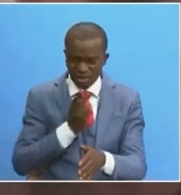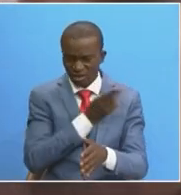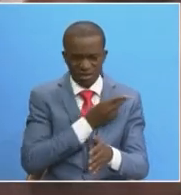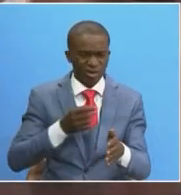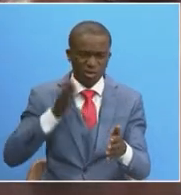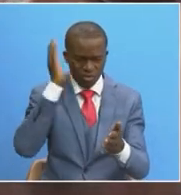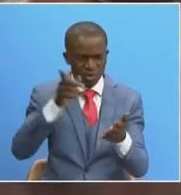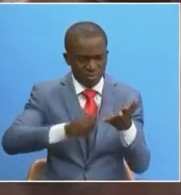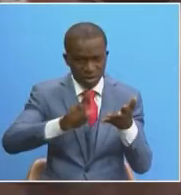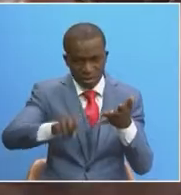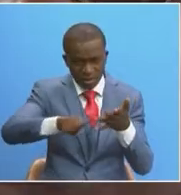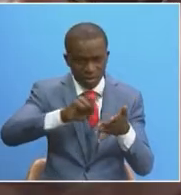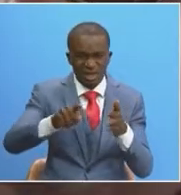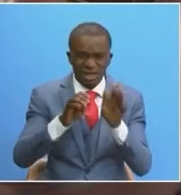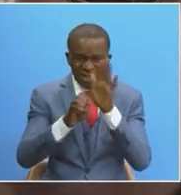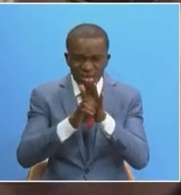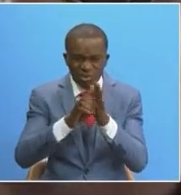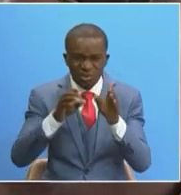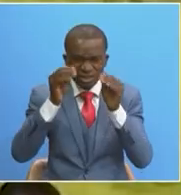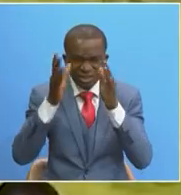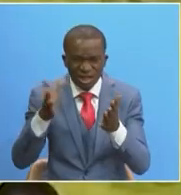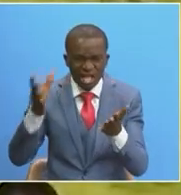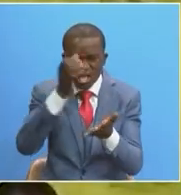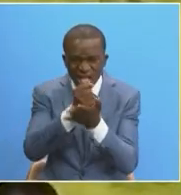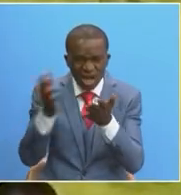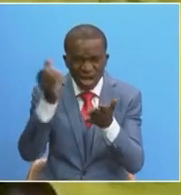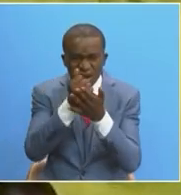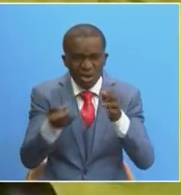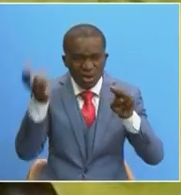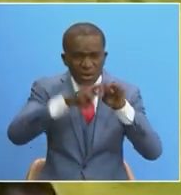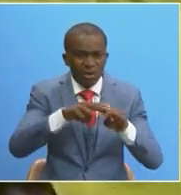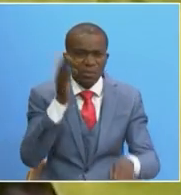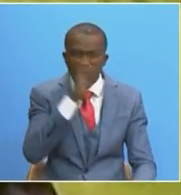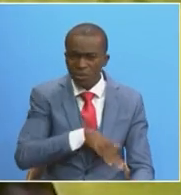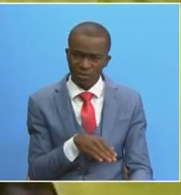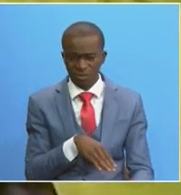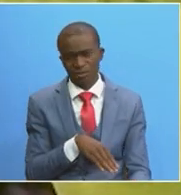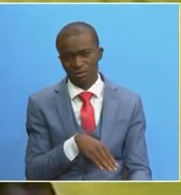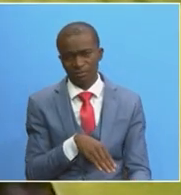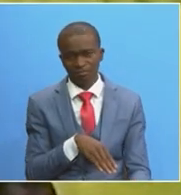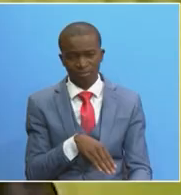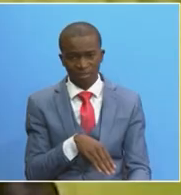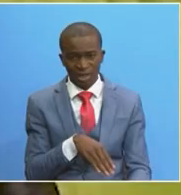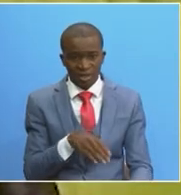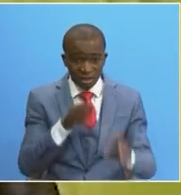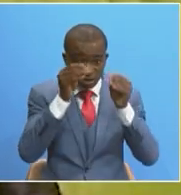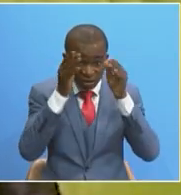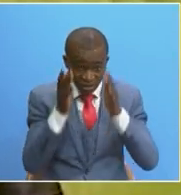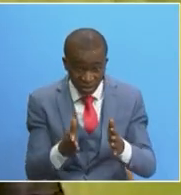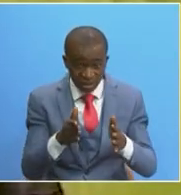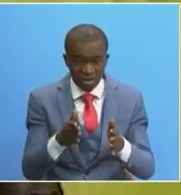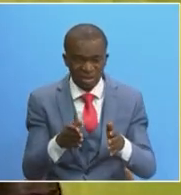is increased teacher recruitment. Government effort to reduce the teacher